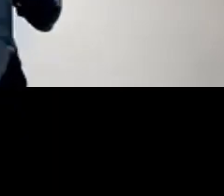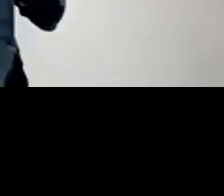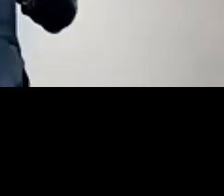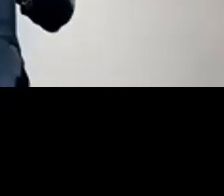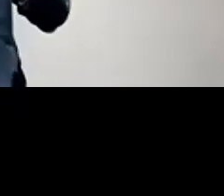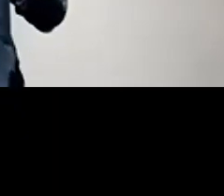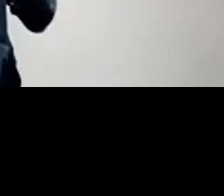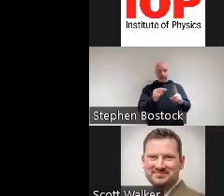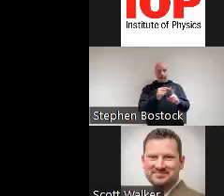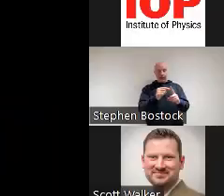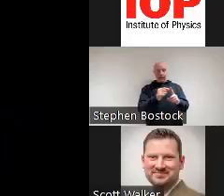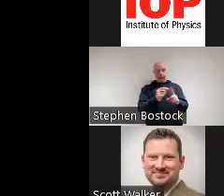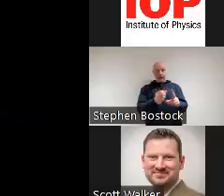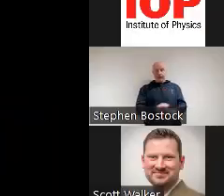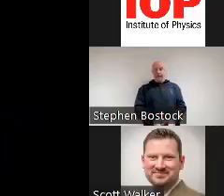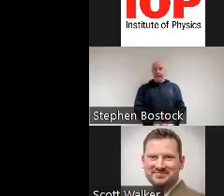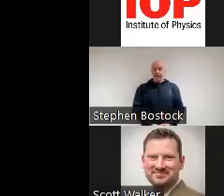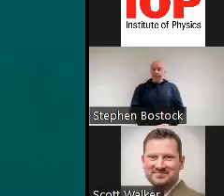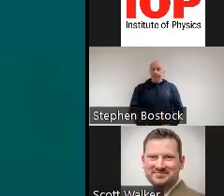just bear with me.